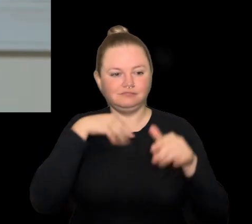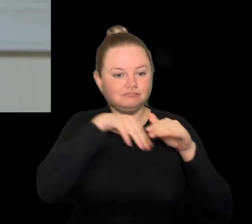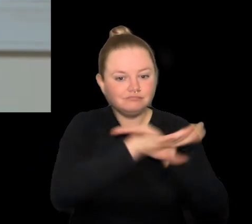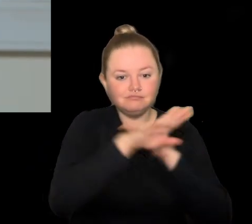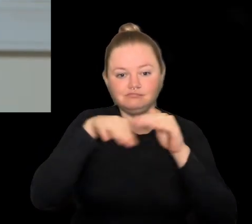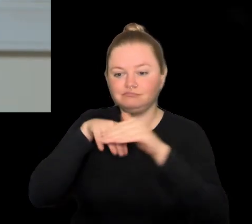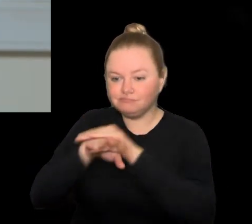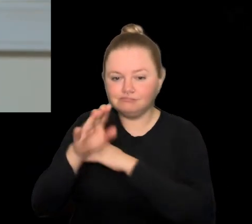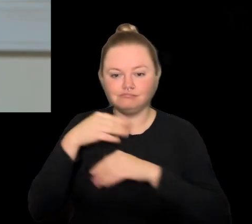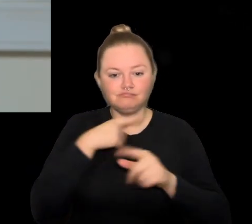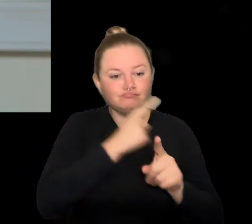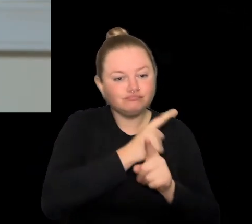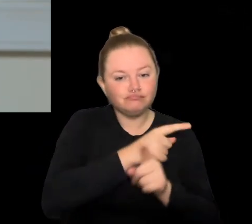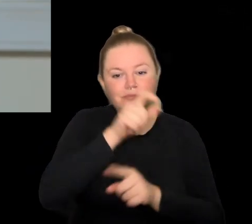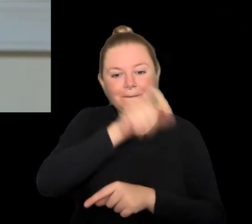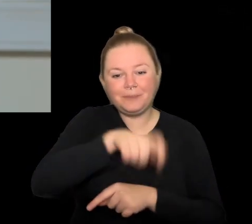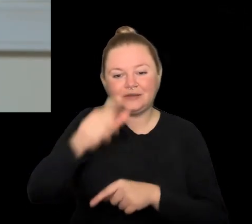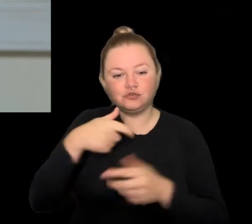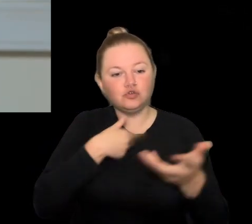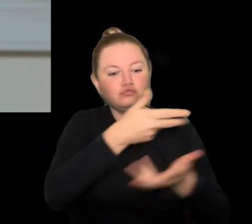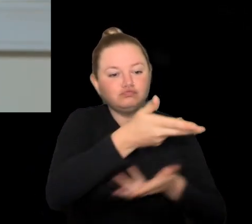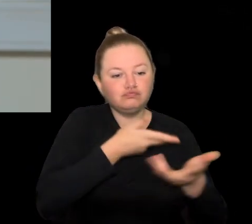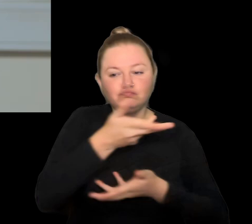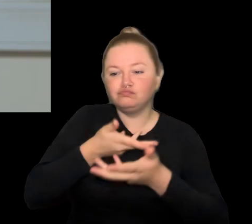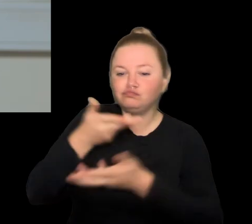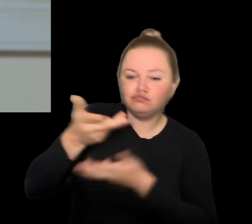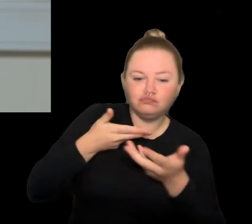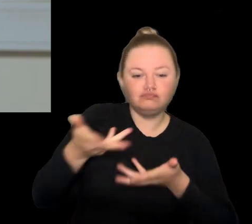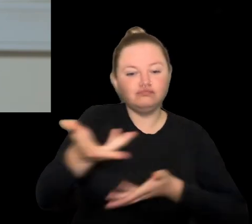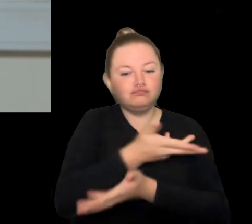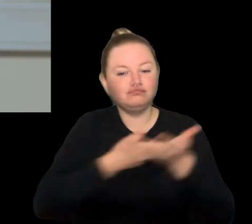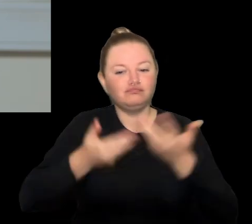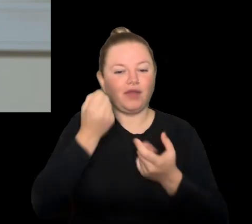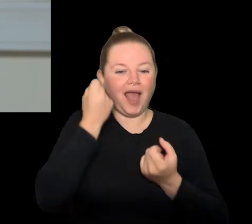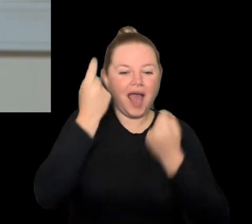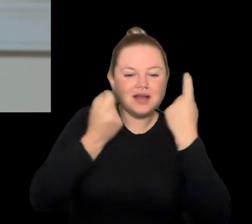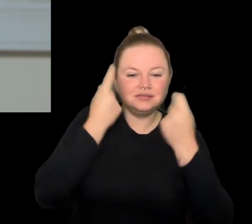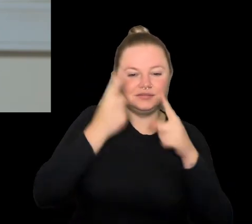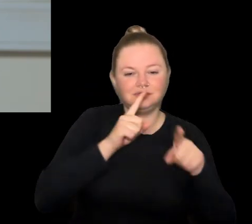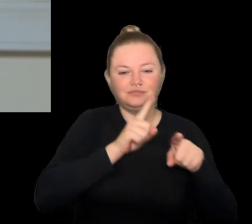wards, and I go up and spend some time with the patients there, and just